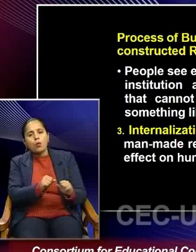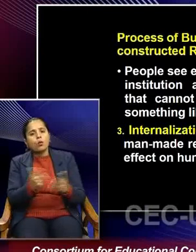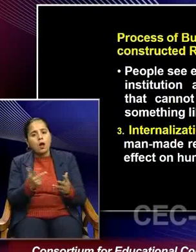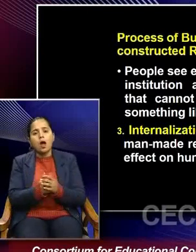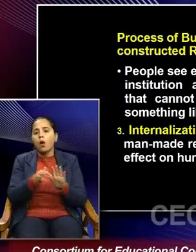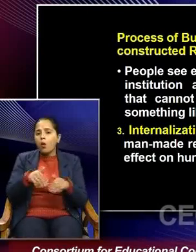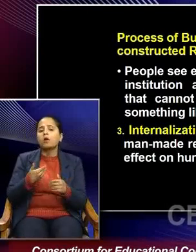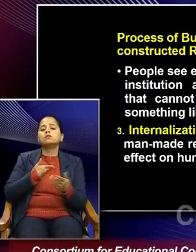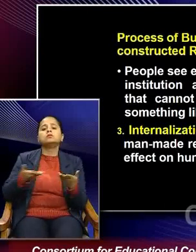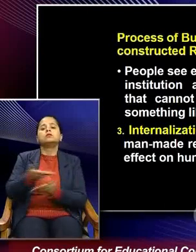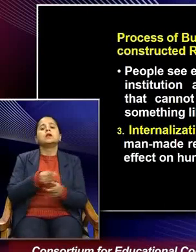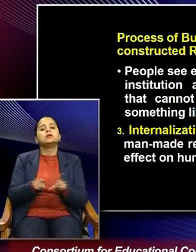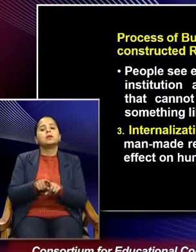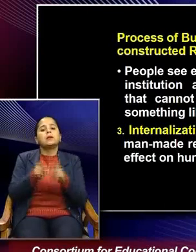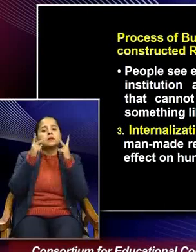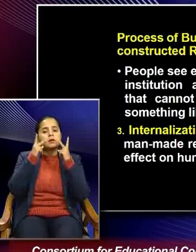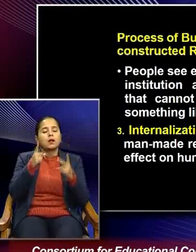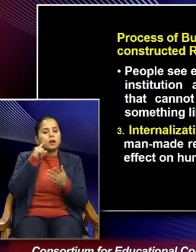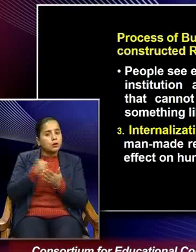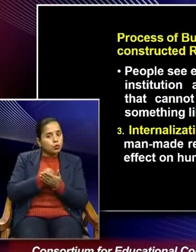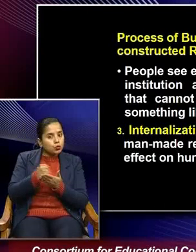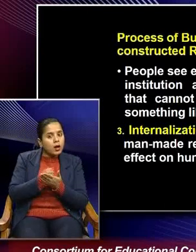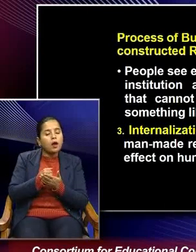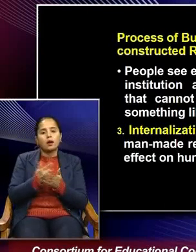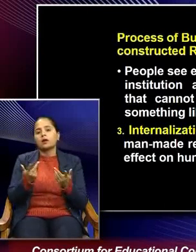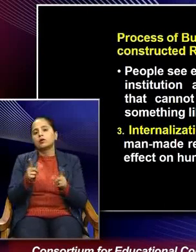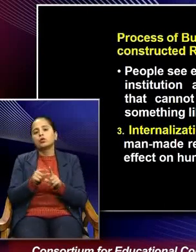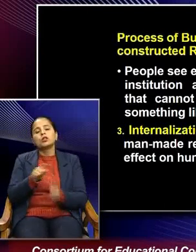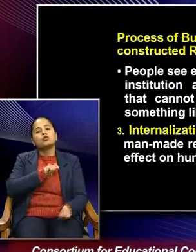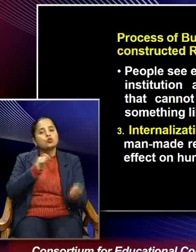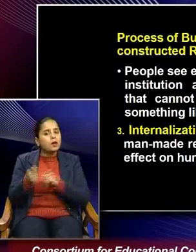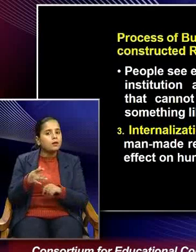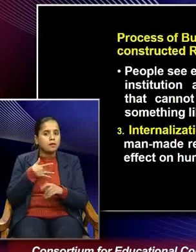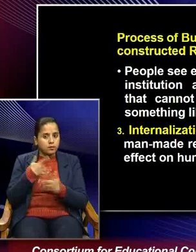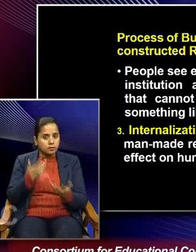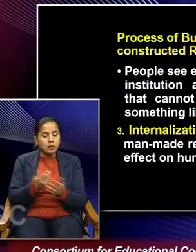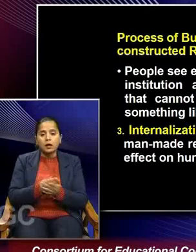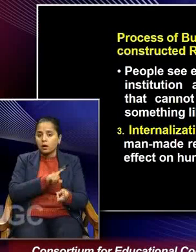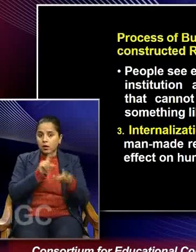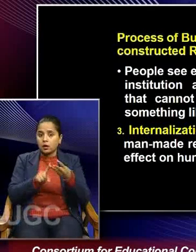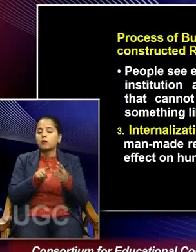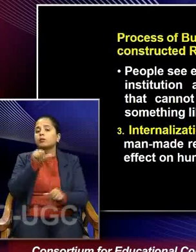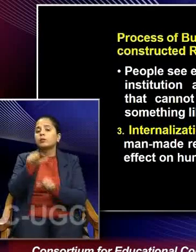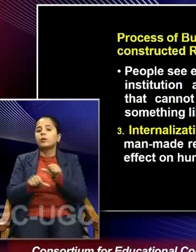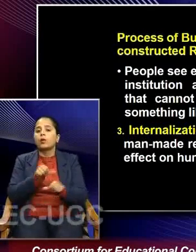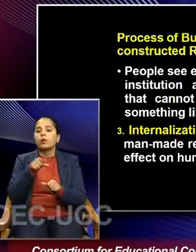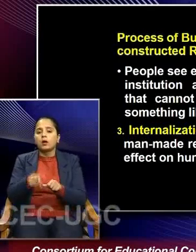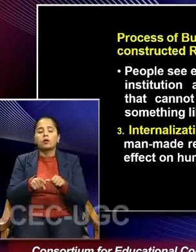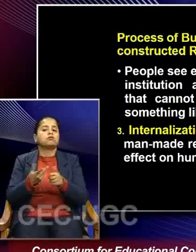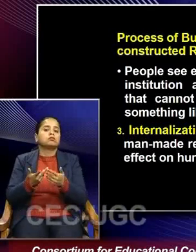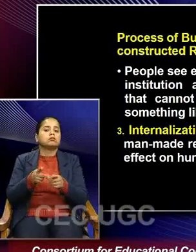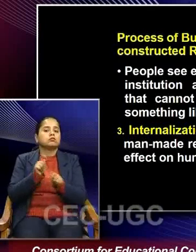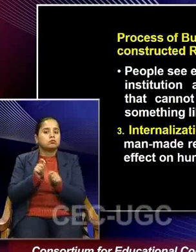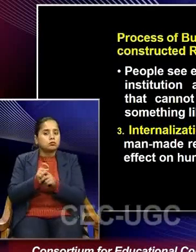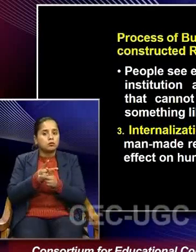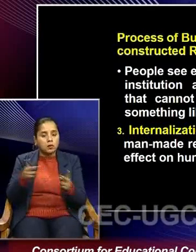we are kind of trying to change it. So the third process of construction of